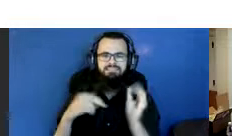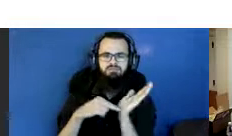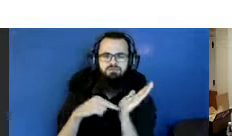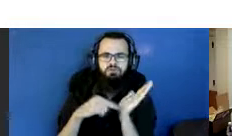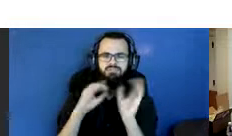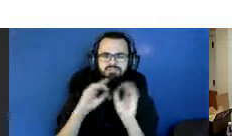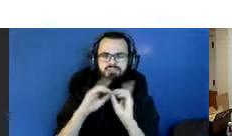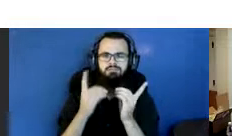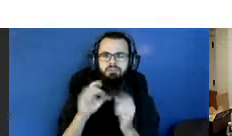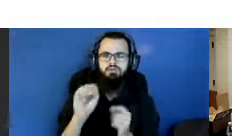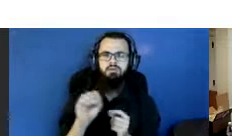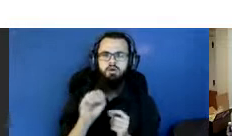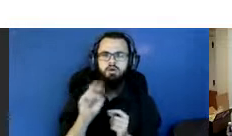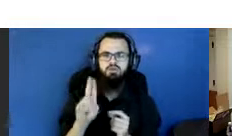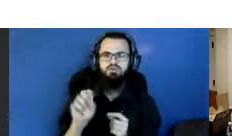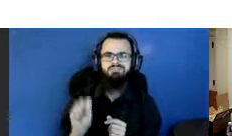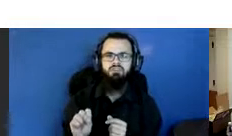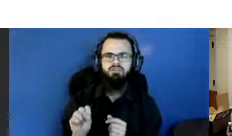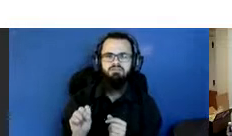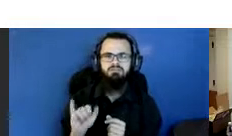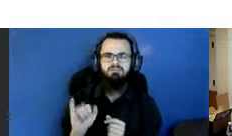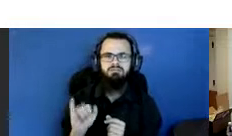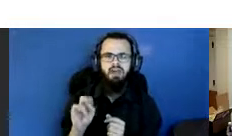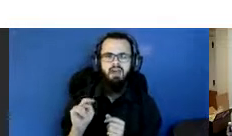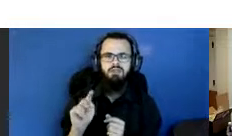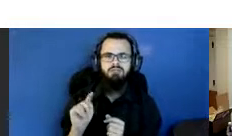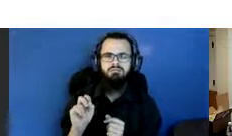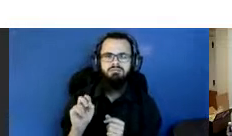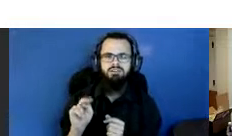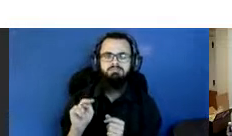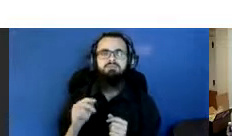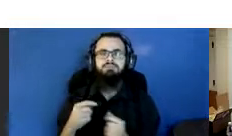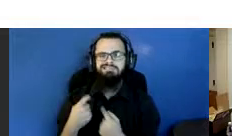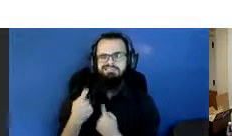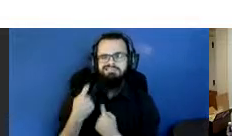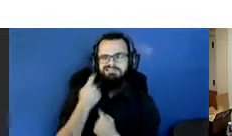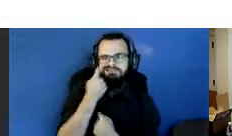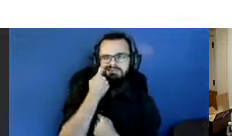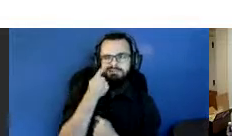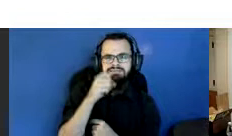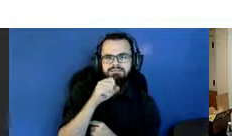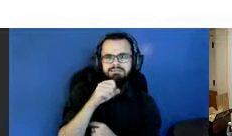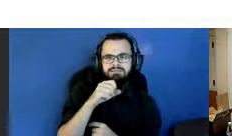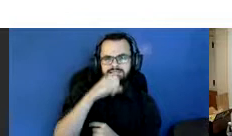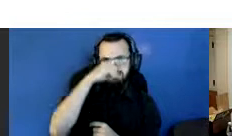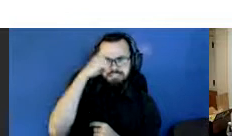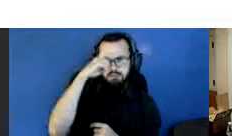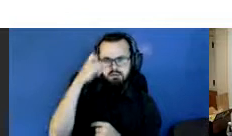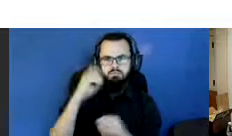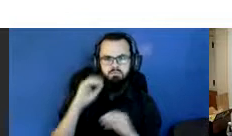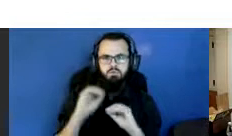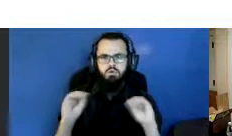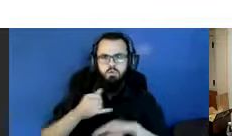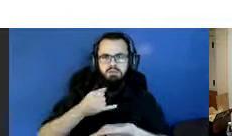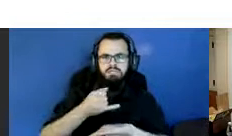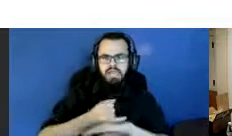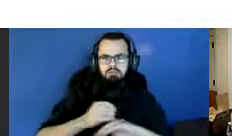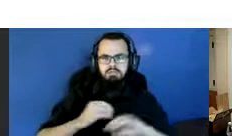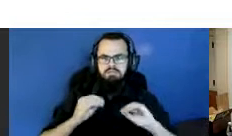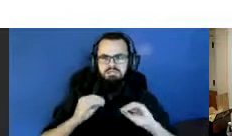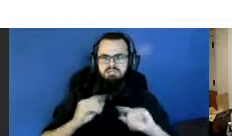this summer per se, but I spent the entire last year on campus in labs, and then we did some face-to-face